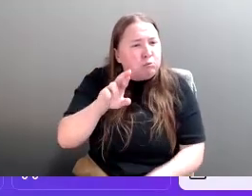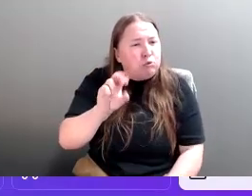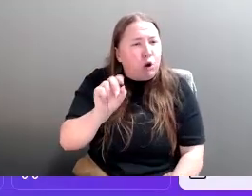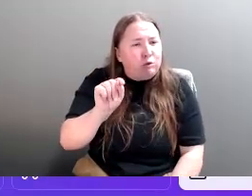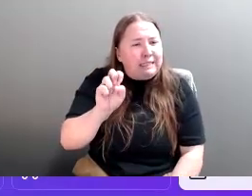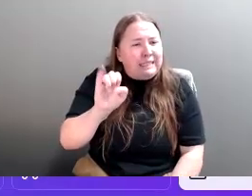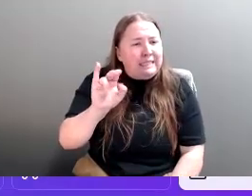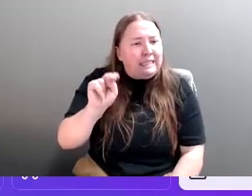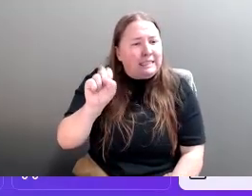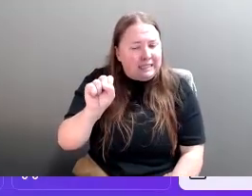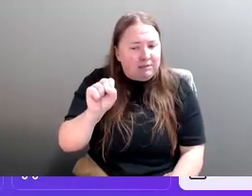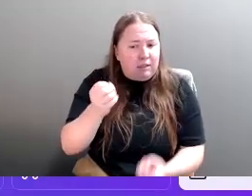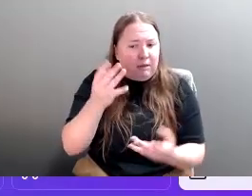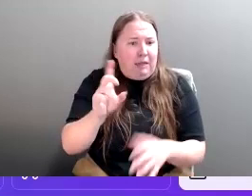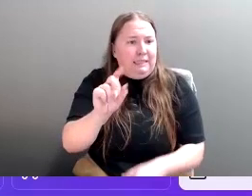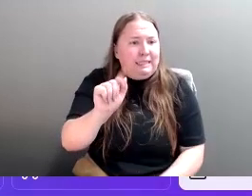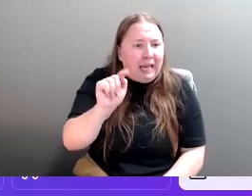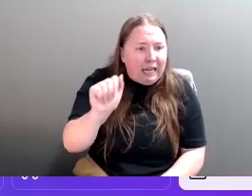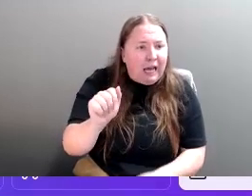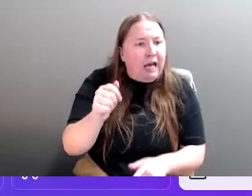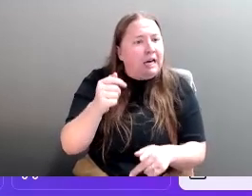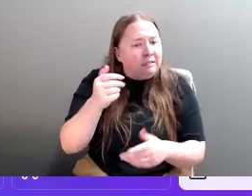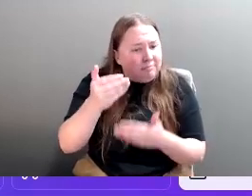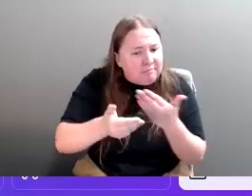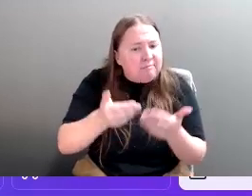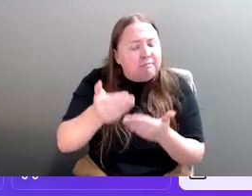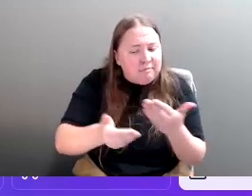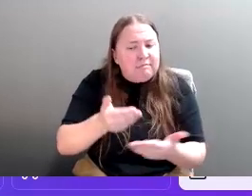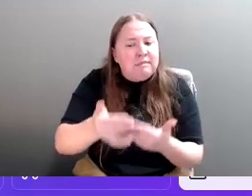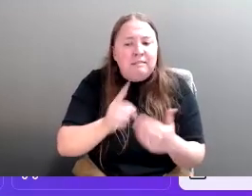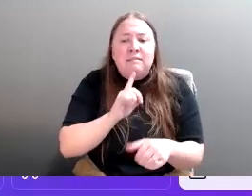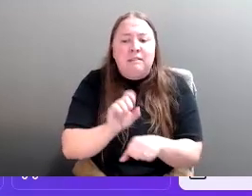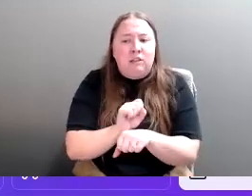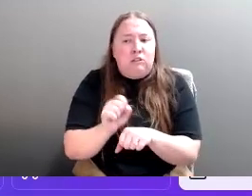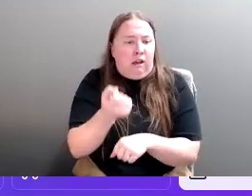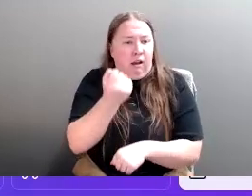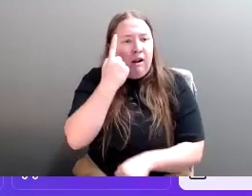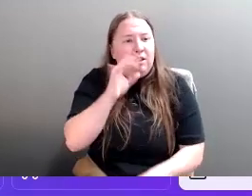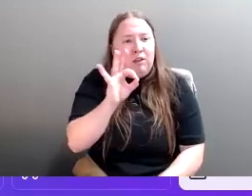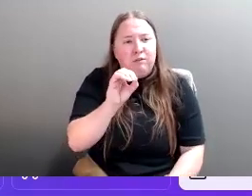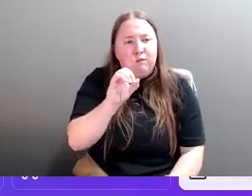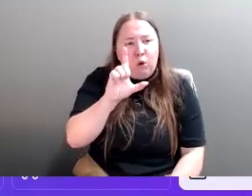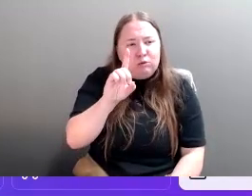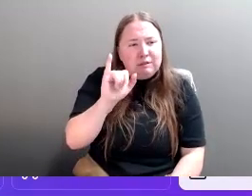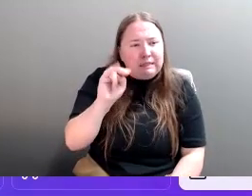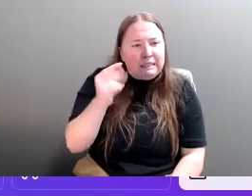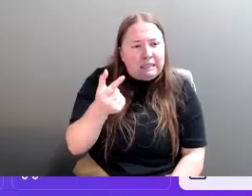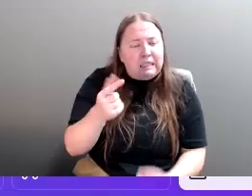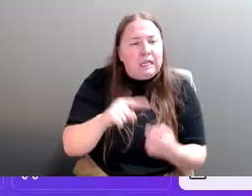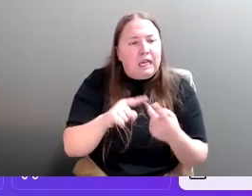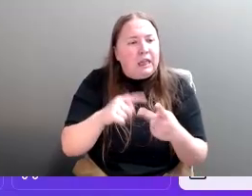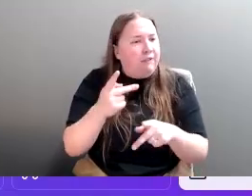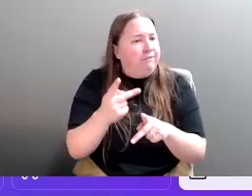of data and amount of processing required to actually understand the folding and therefore the function of these proteins.